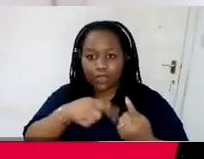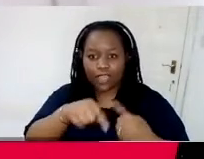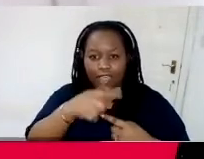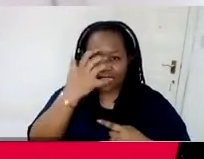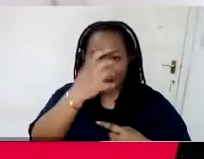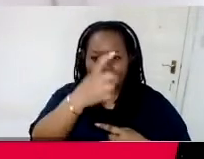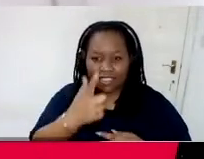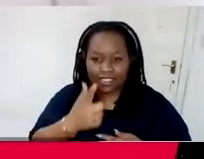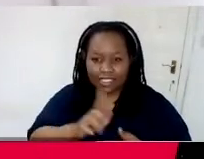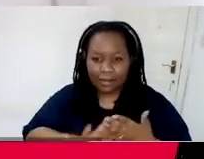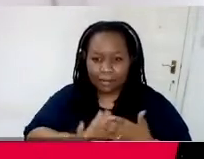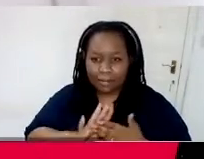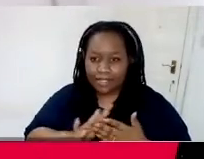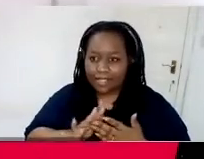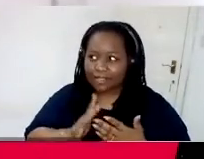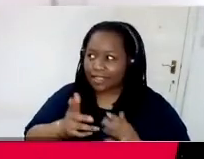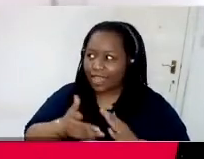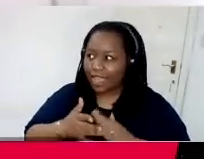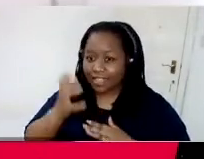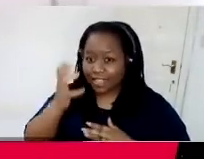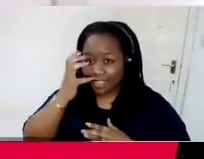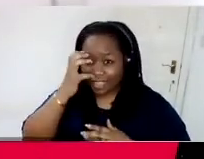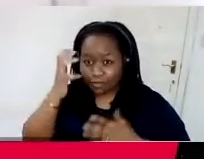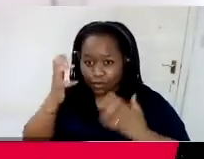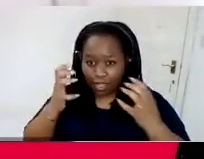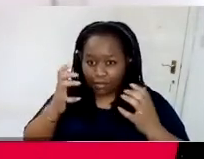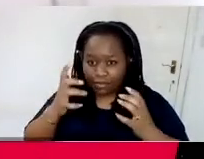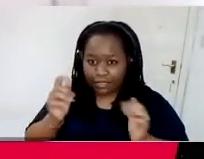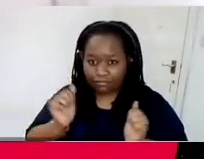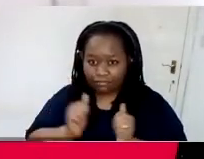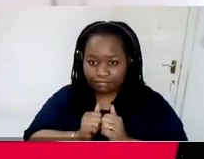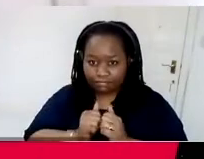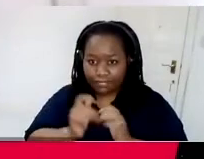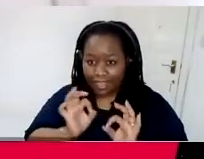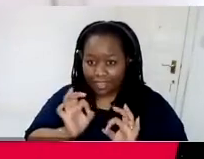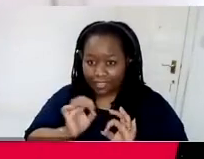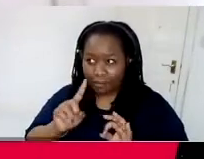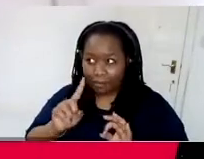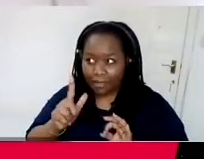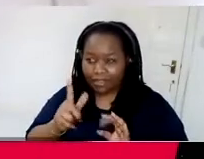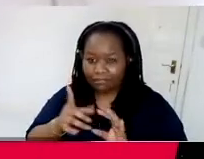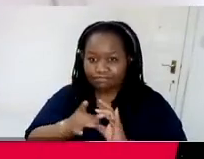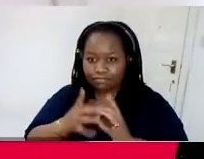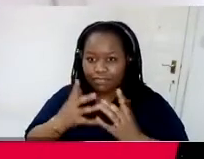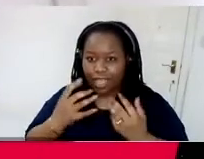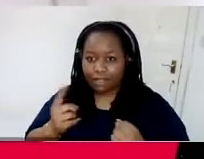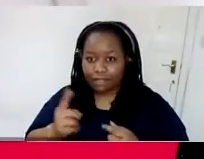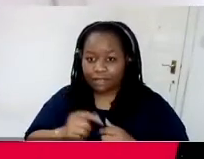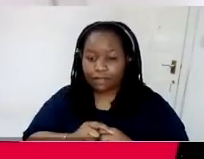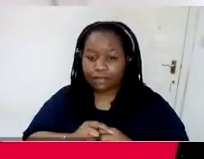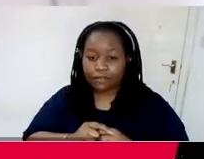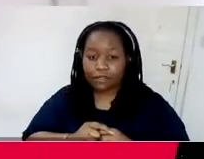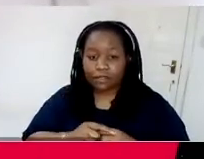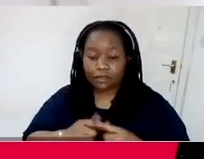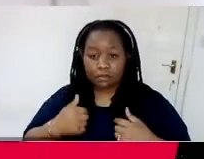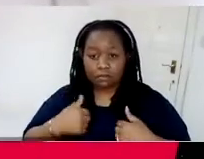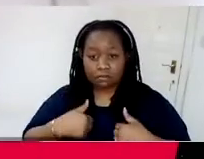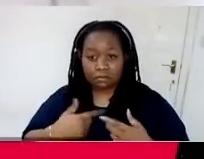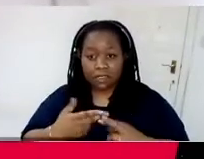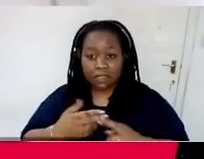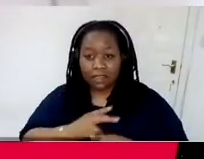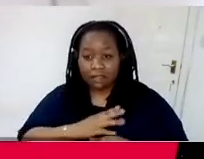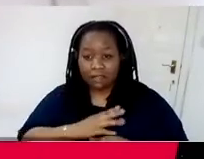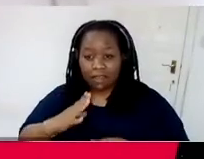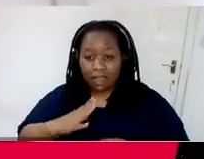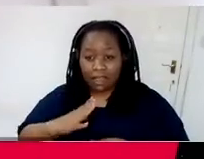not necessarily agreed under government-to-government deals. So in my view, even if arms companies were owned